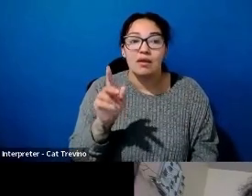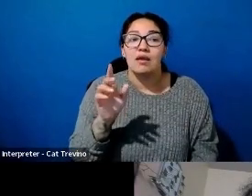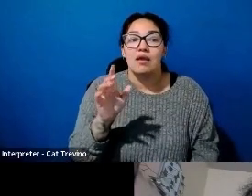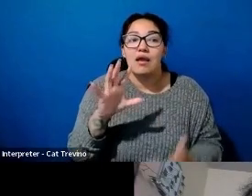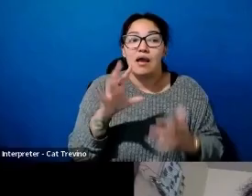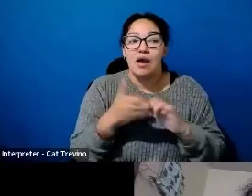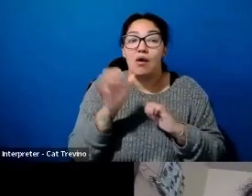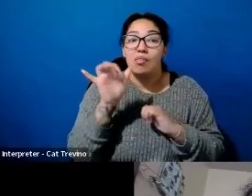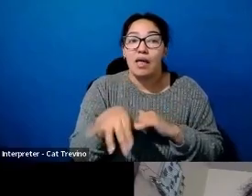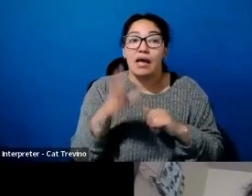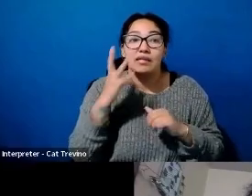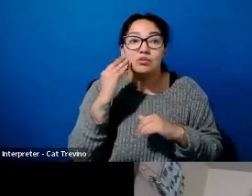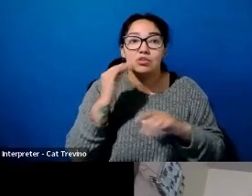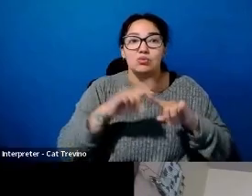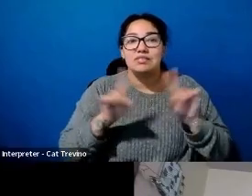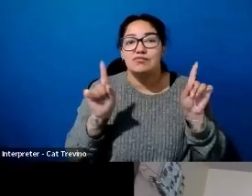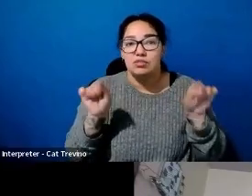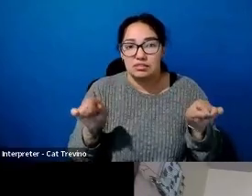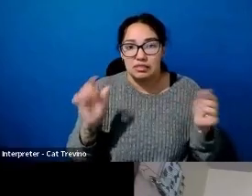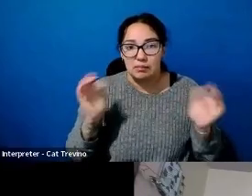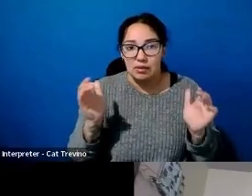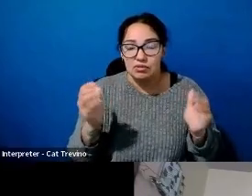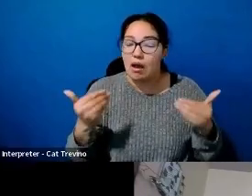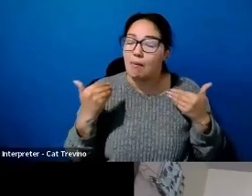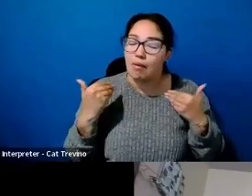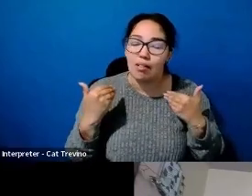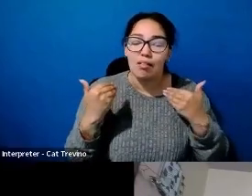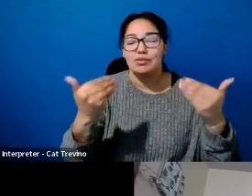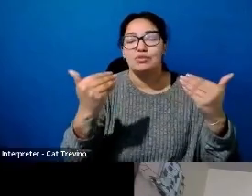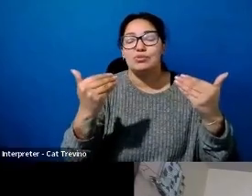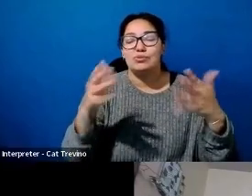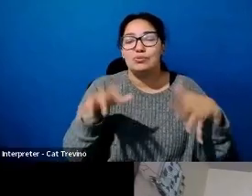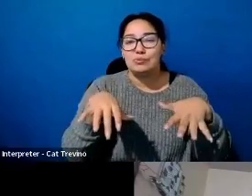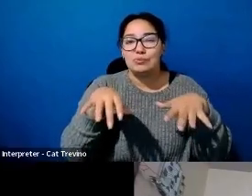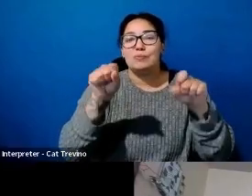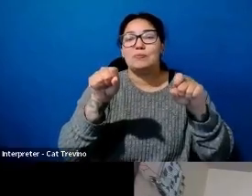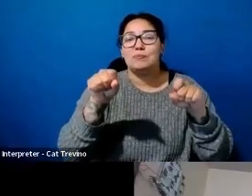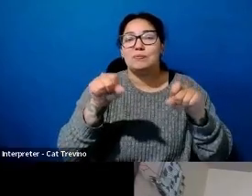a different experience. So I'll let you take it away.